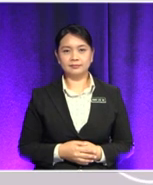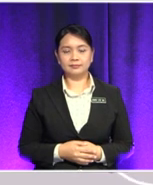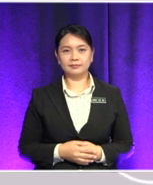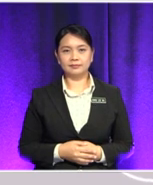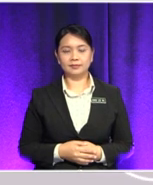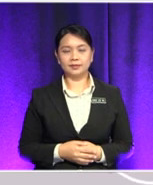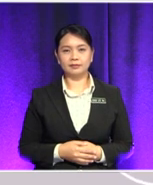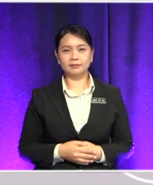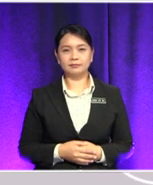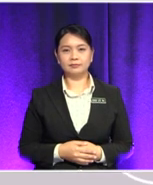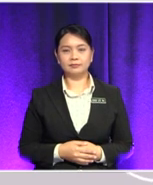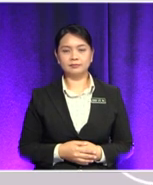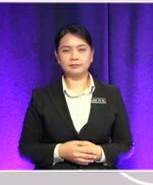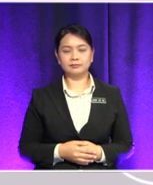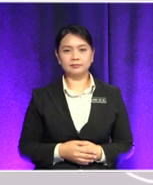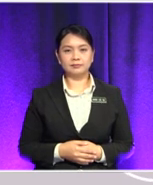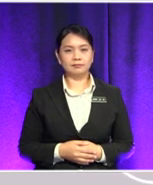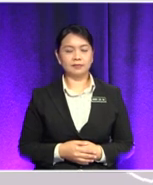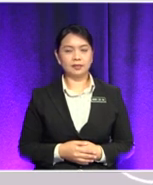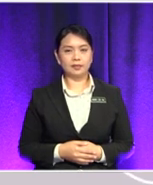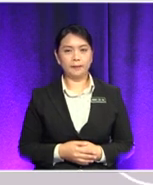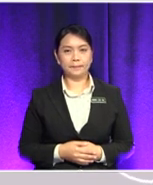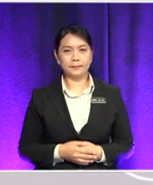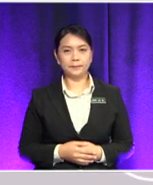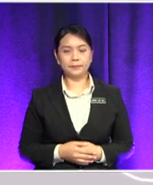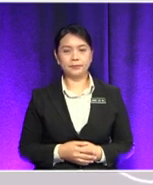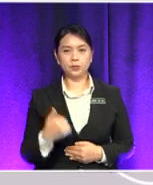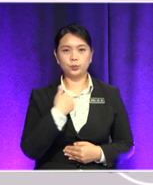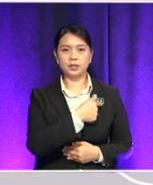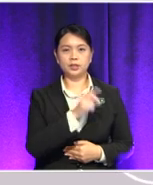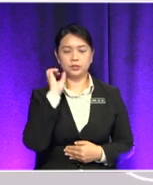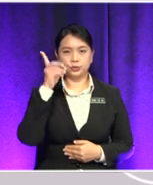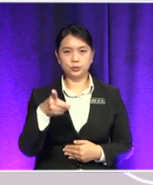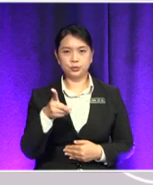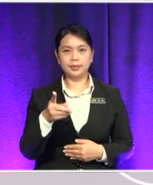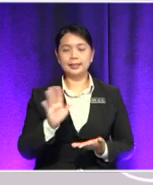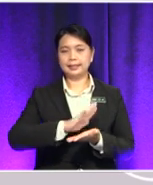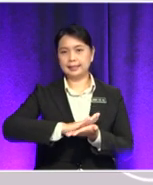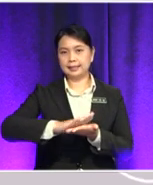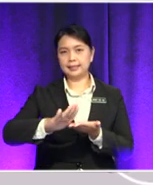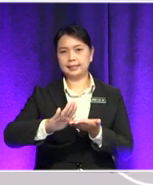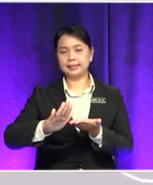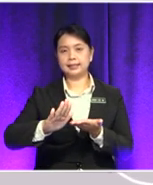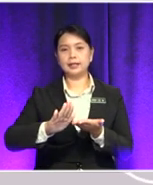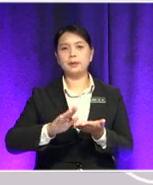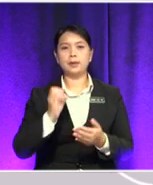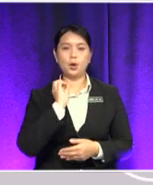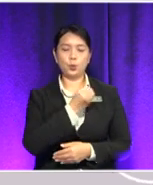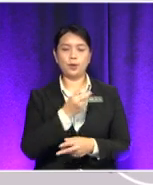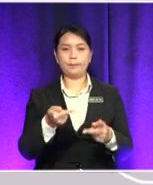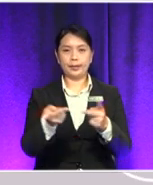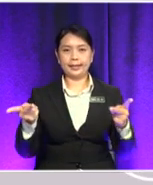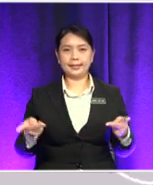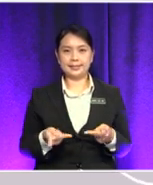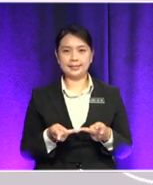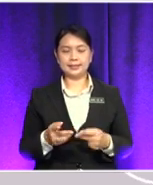Sorry, Atia, can you repeat the answer? We should clean up our place. Oh, okay. So you'll